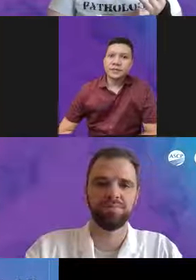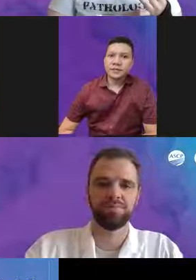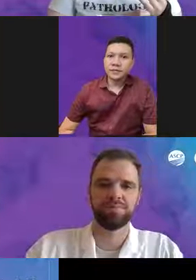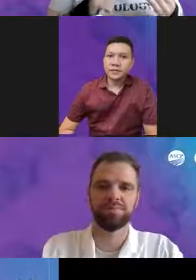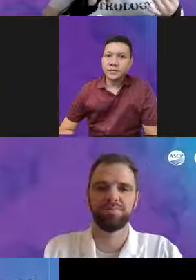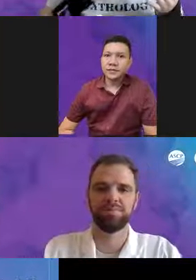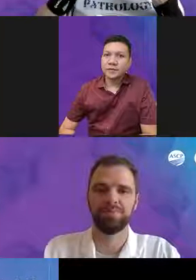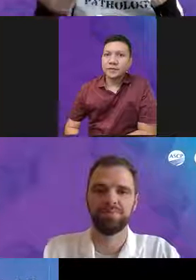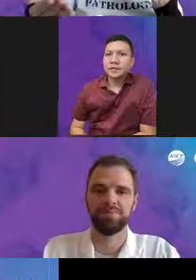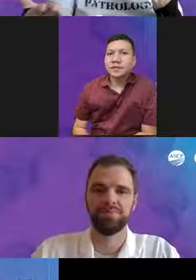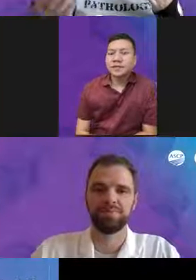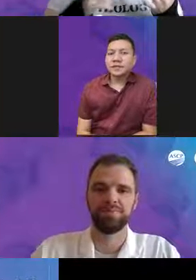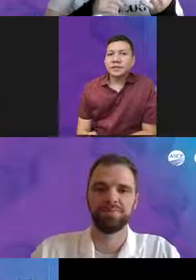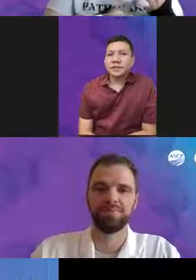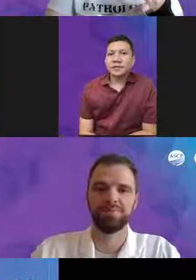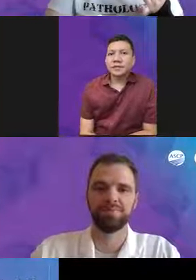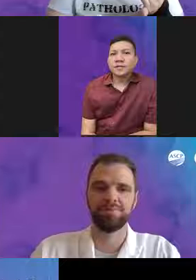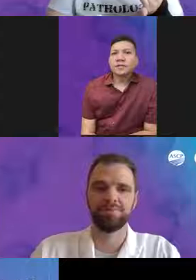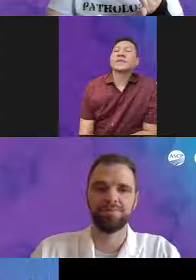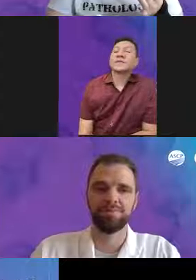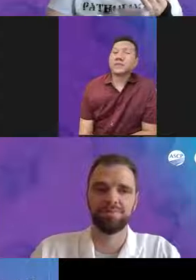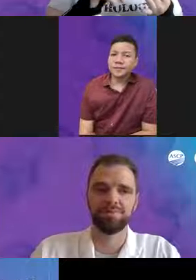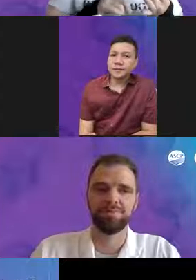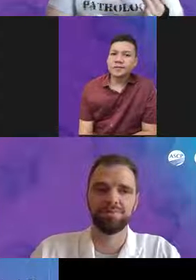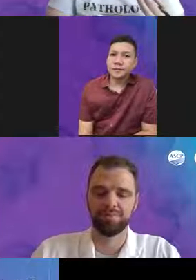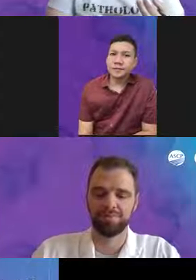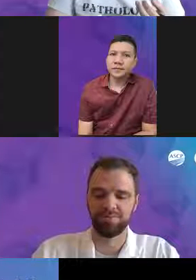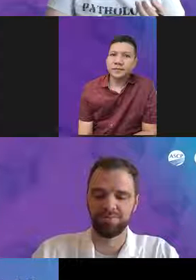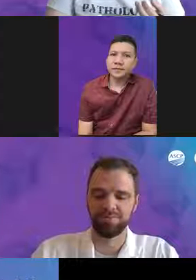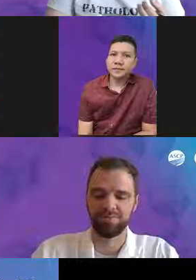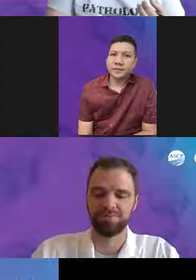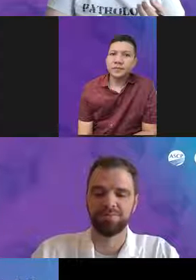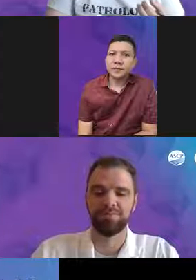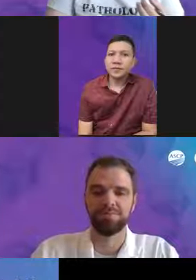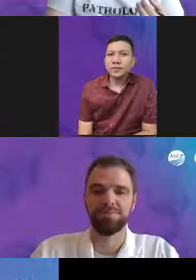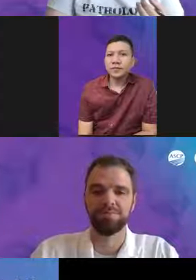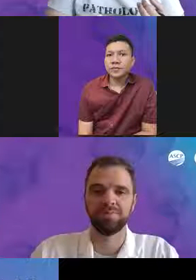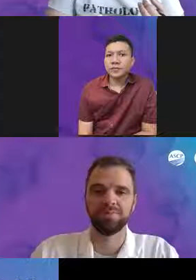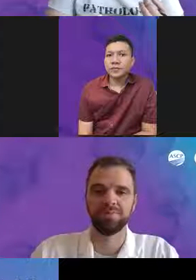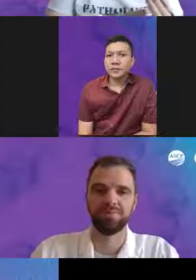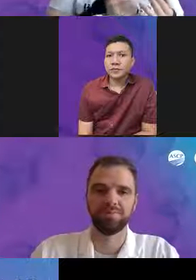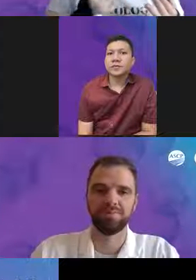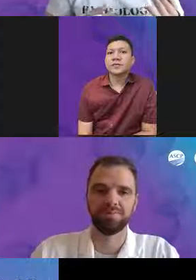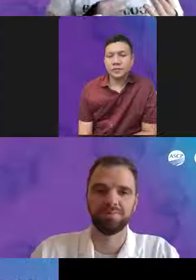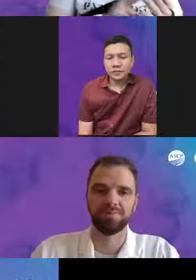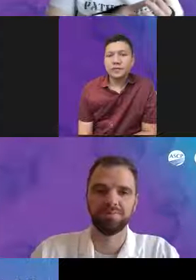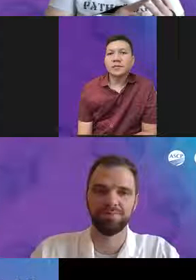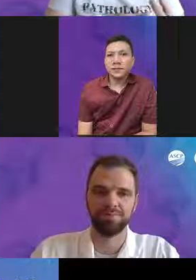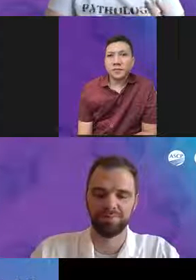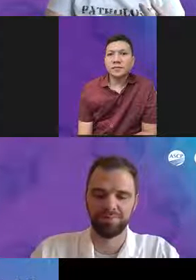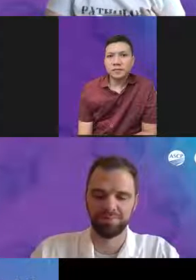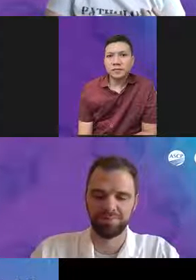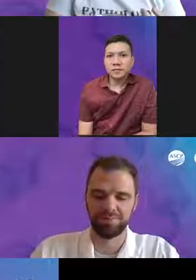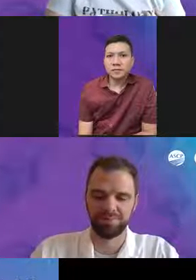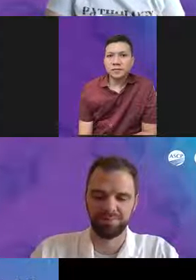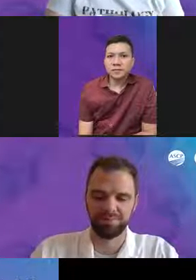So you're thinking expiration of your lungs, you're thinking feces coming out of your intestines,